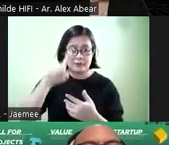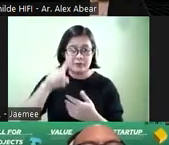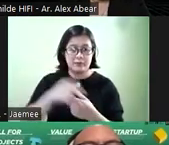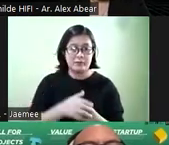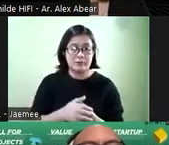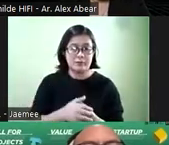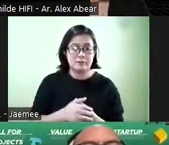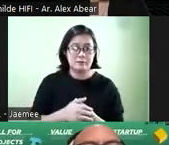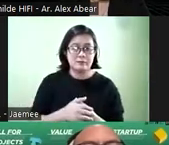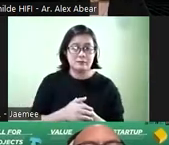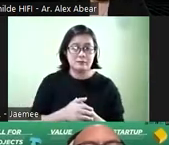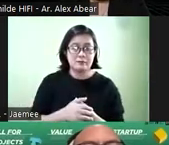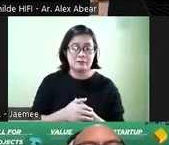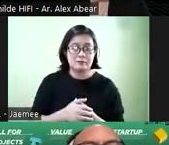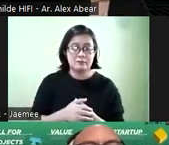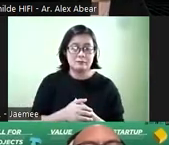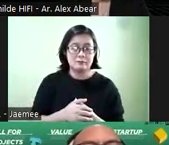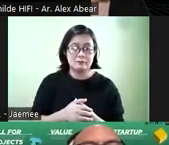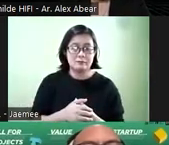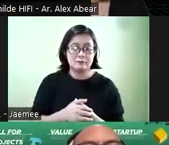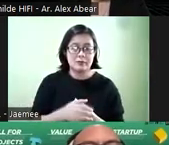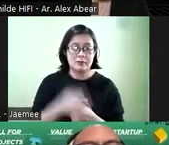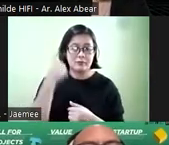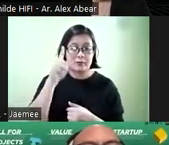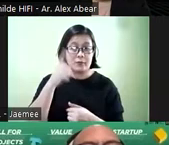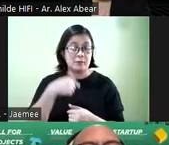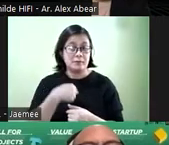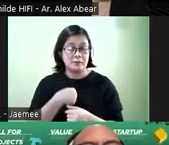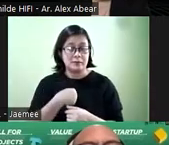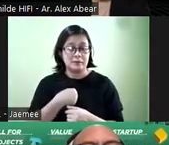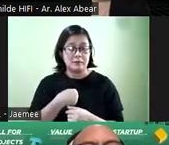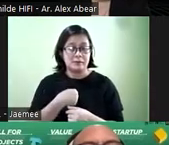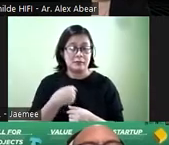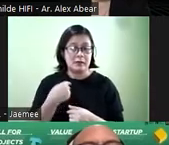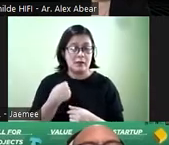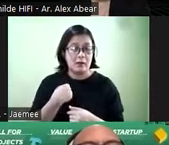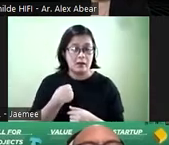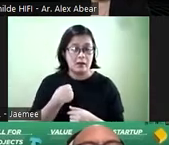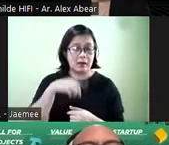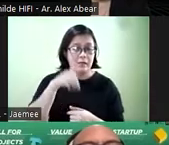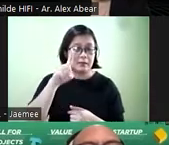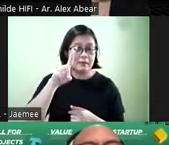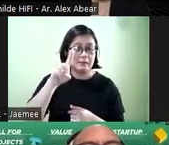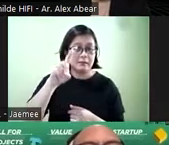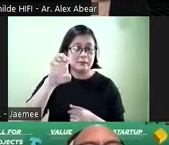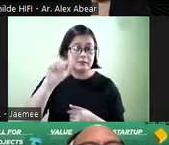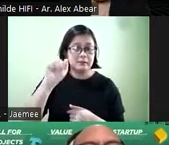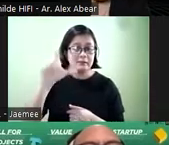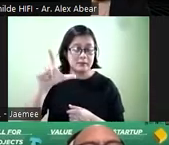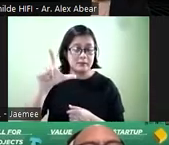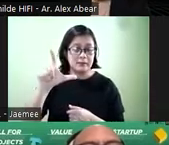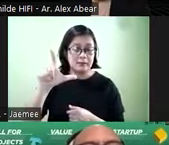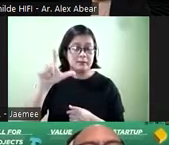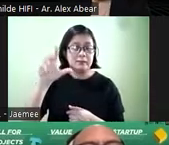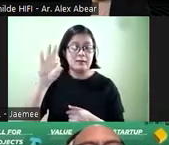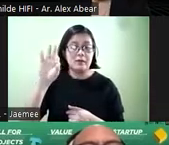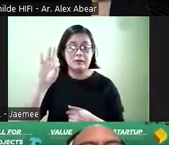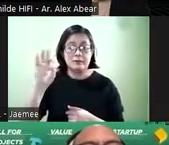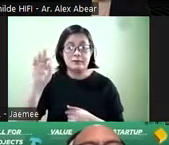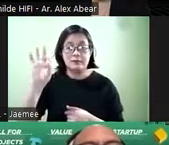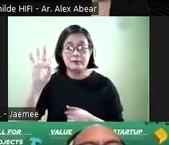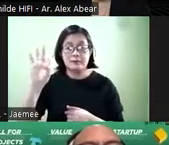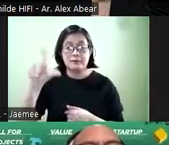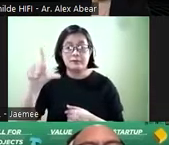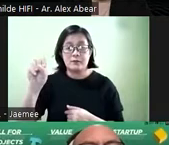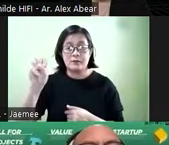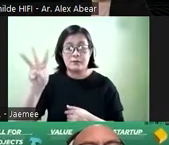So monetary. So, but for me, deal flow doesn't only mean monetary deal, but it can